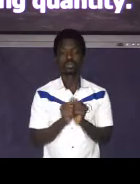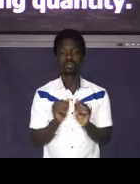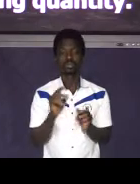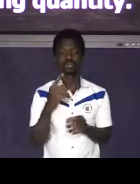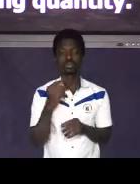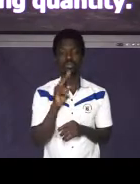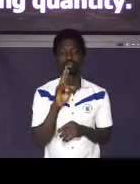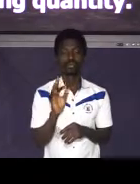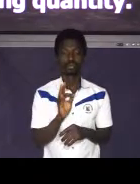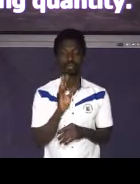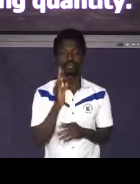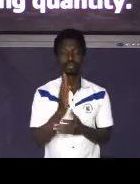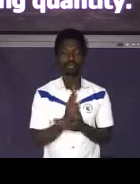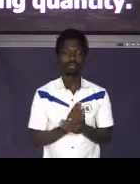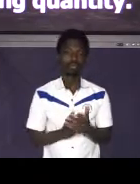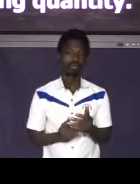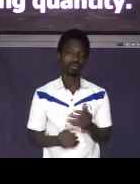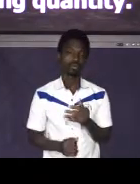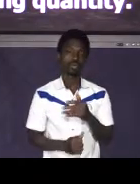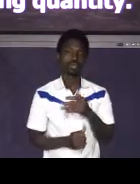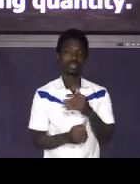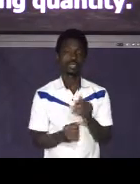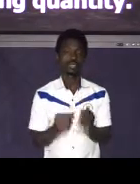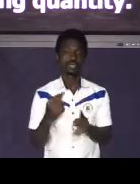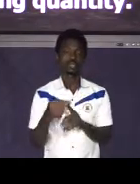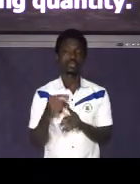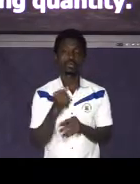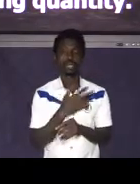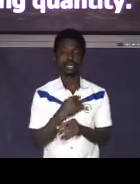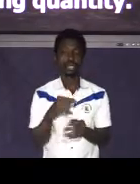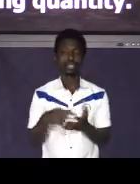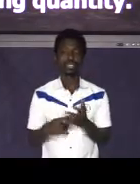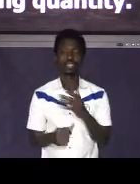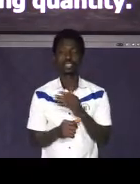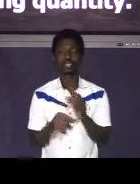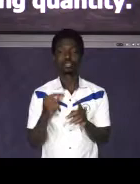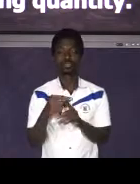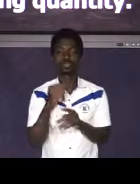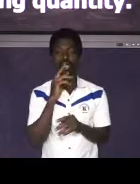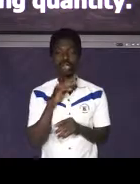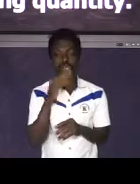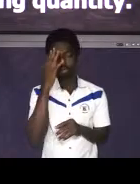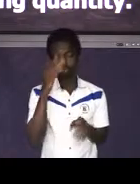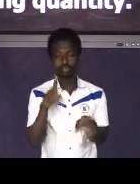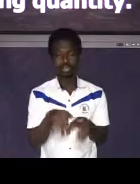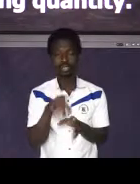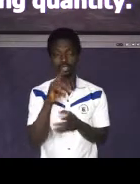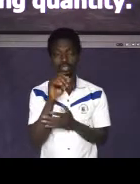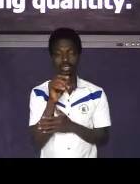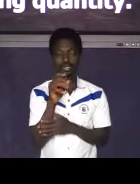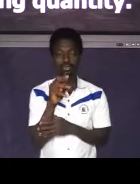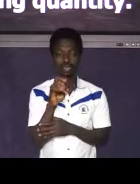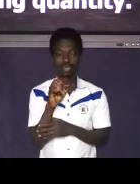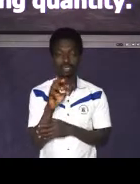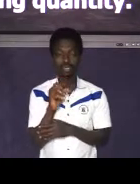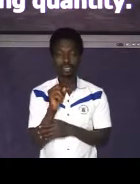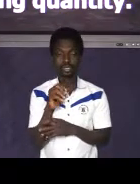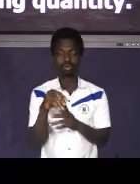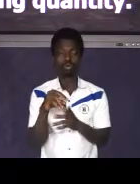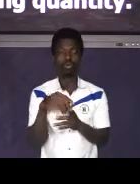certain special assisting words. And these assisting words are known as determiners